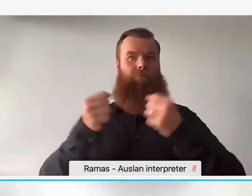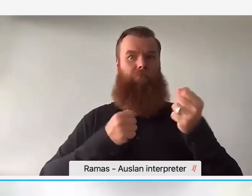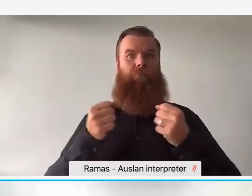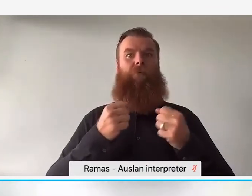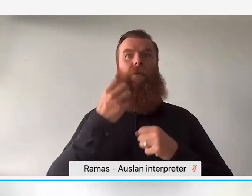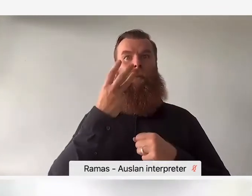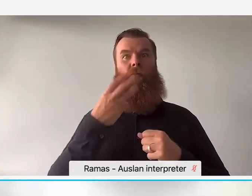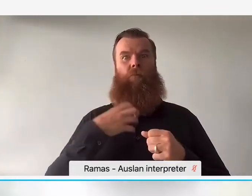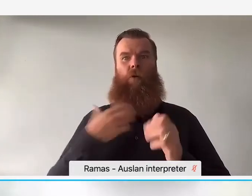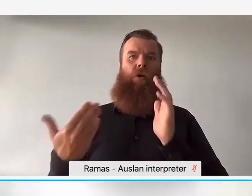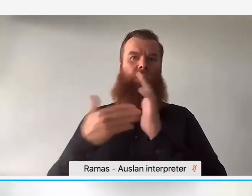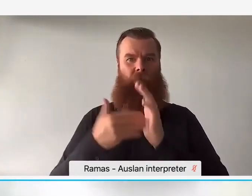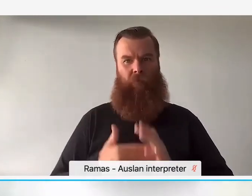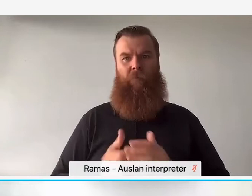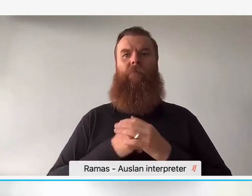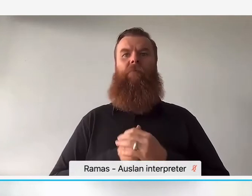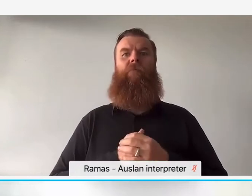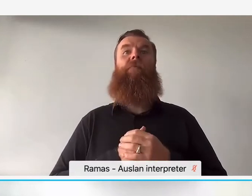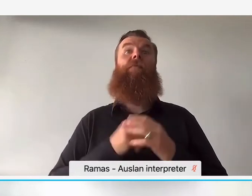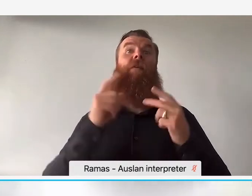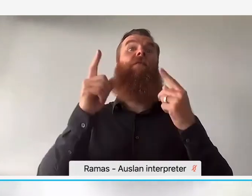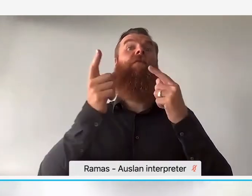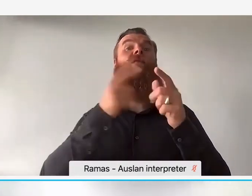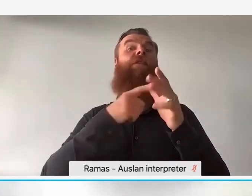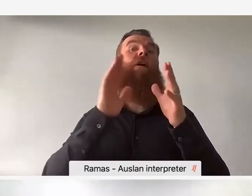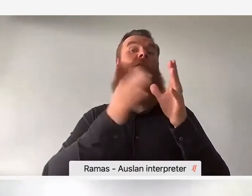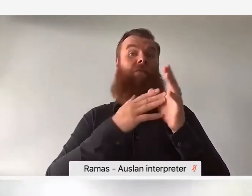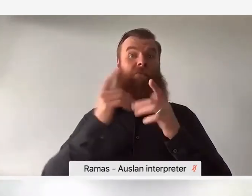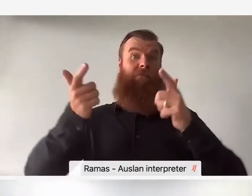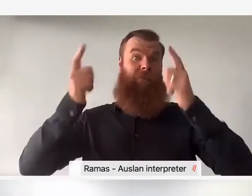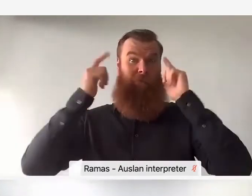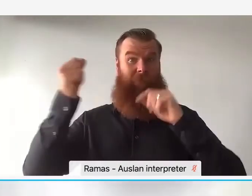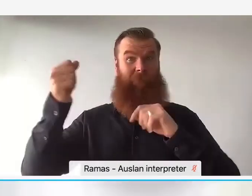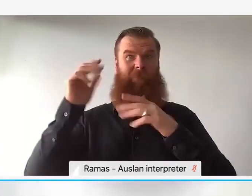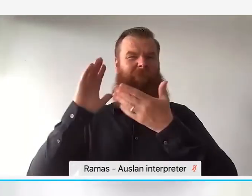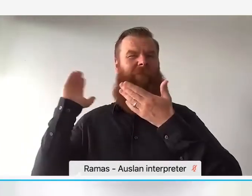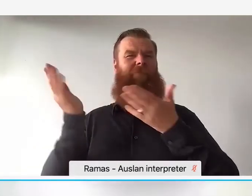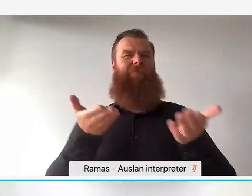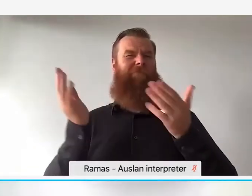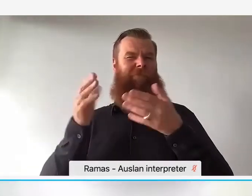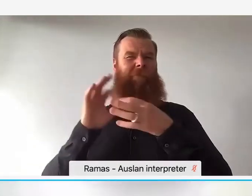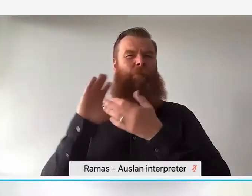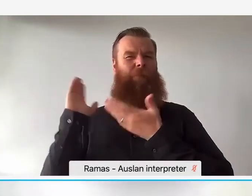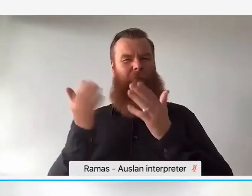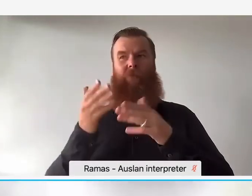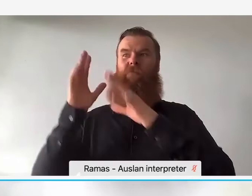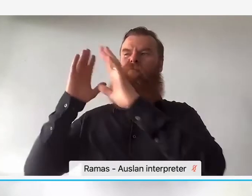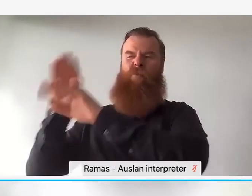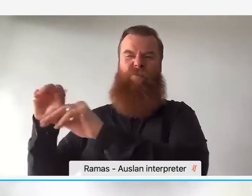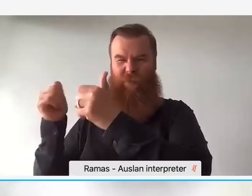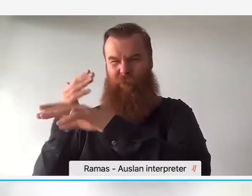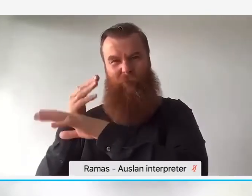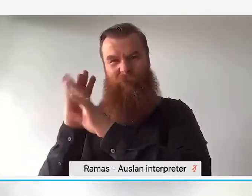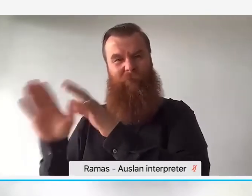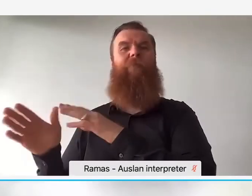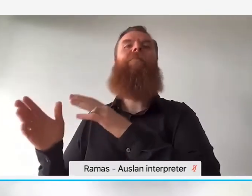their original employer in hospitality ceased operations. As these workers were from a country with closed borders,